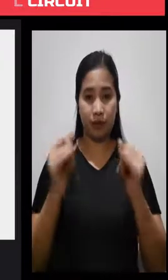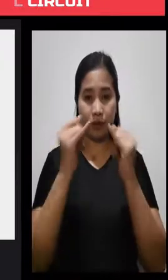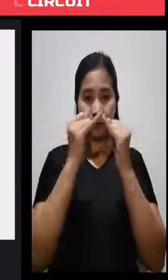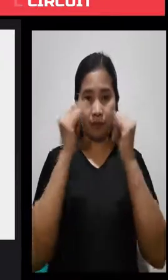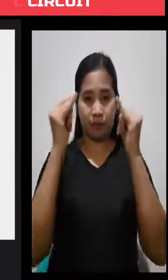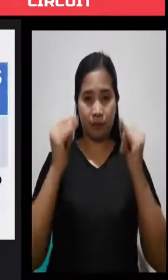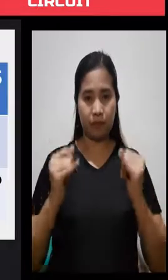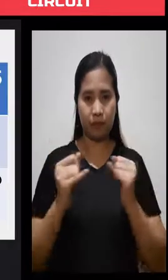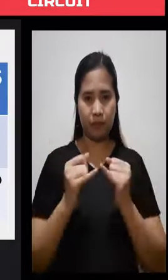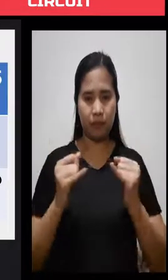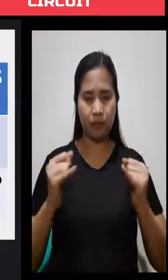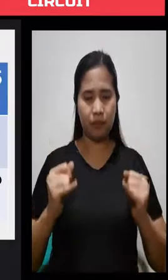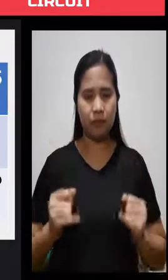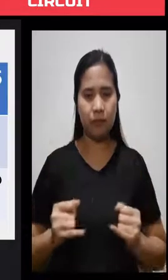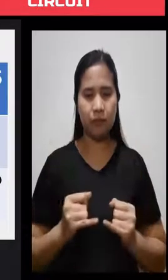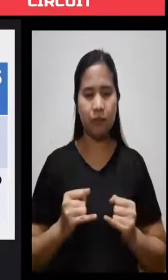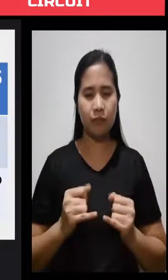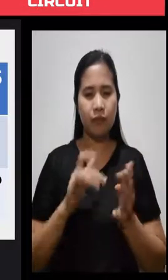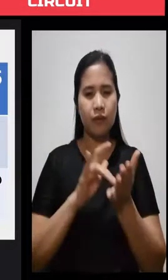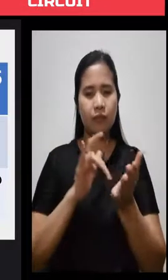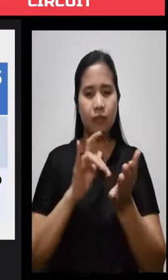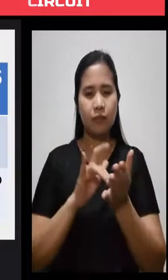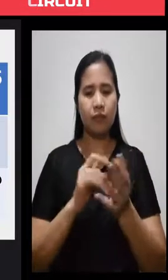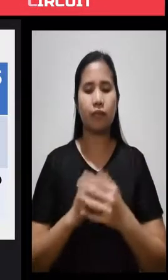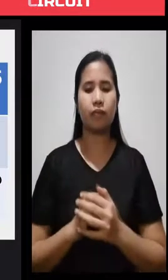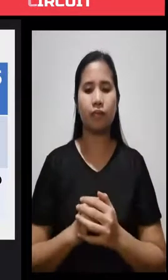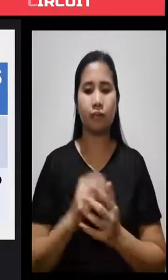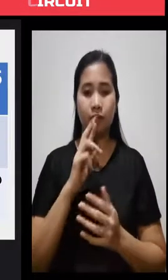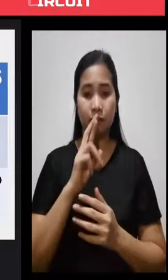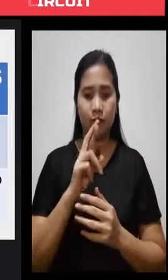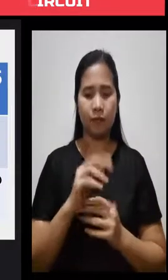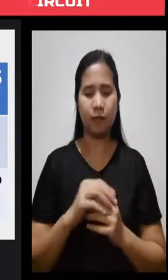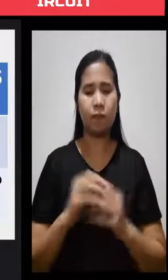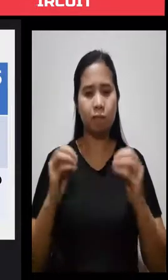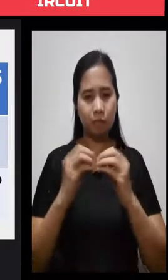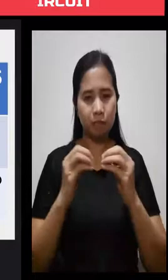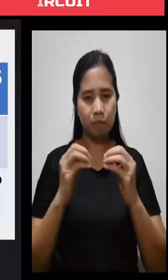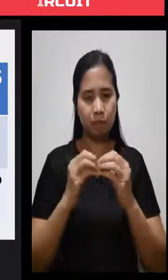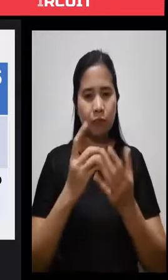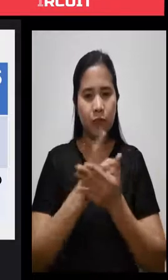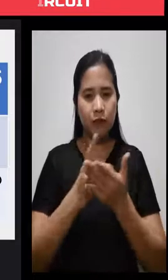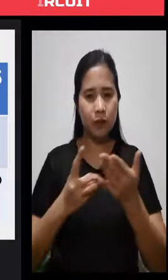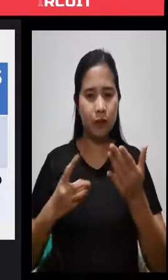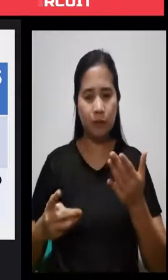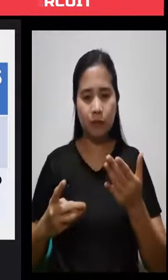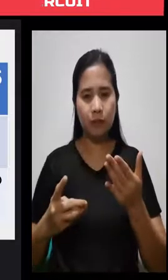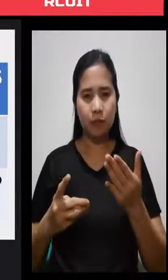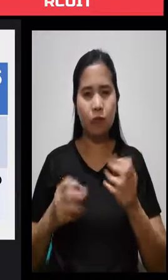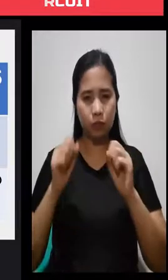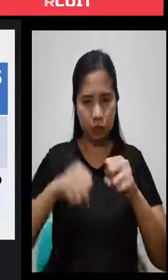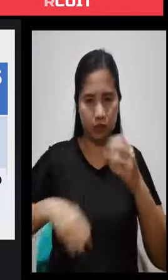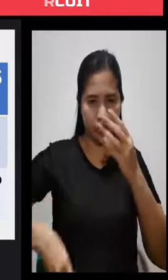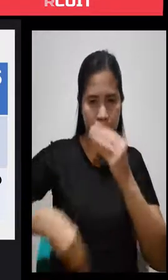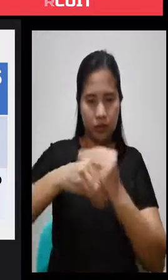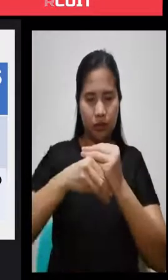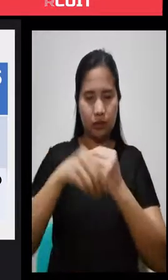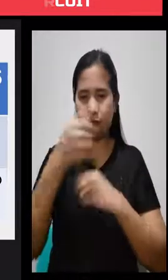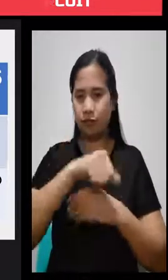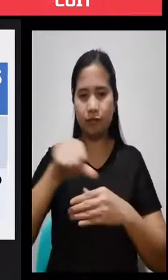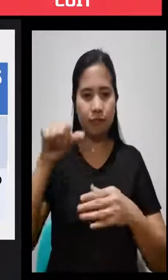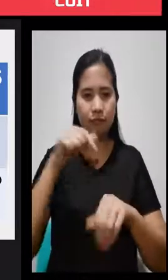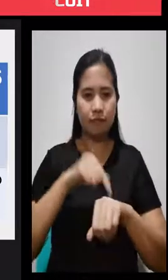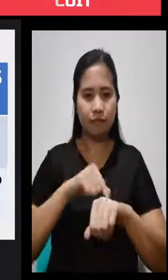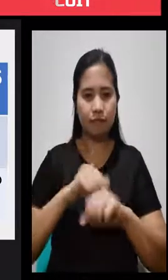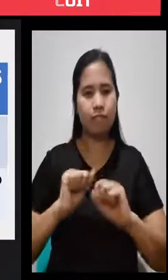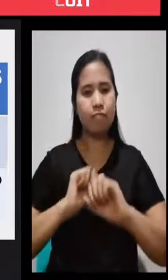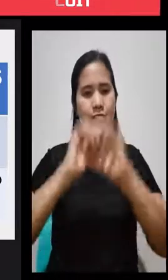While in parallel, the advantages are more devices may be added at any time,